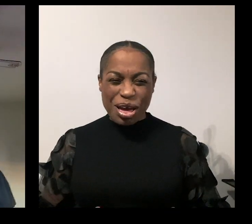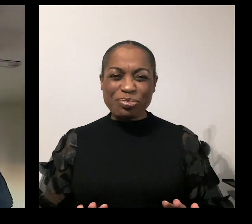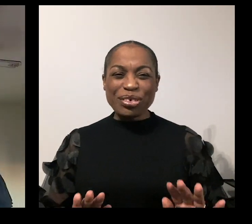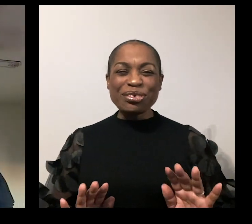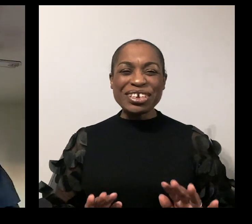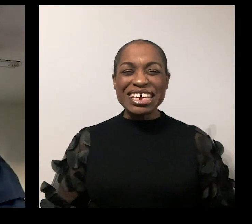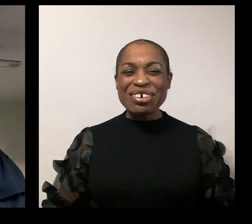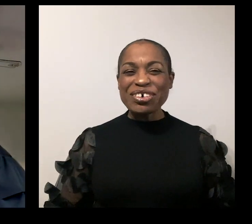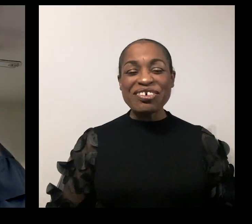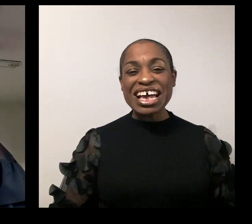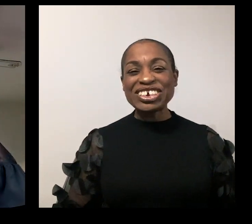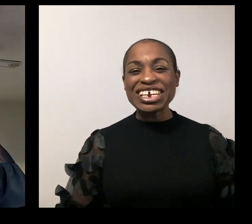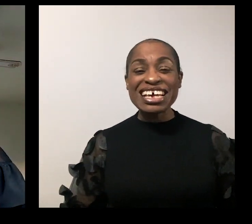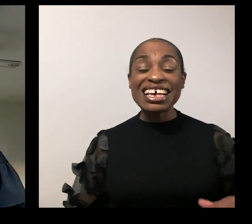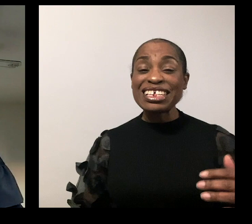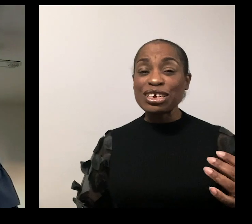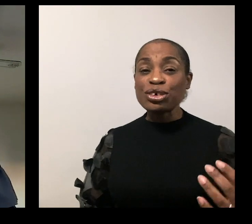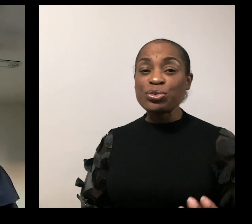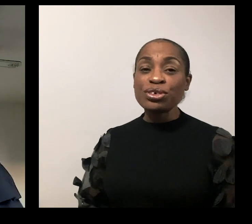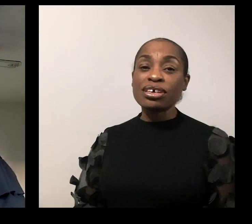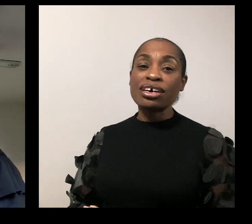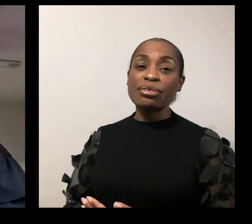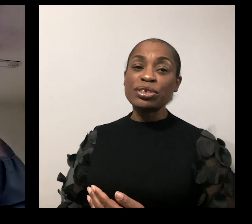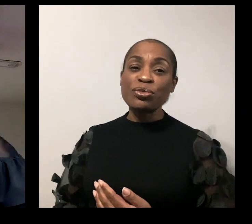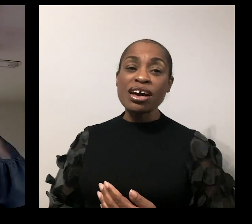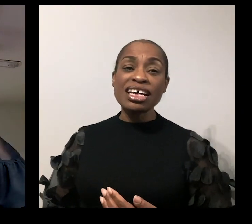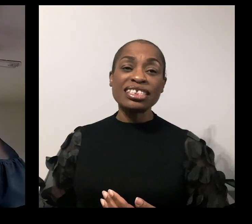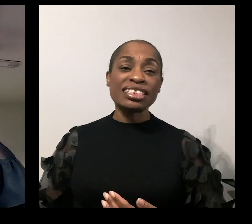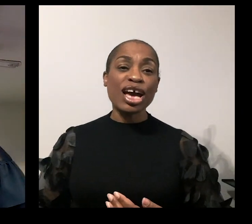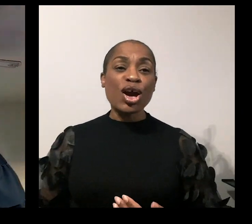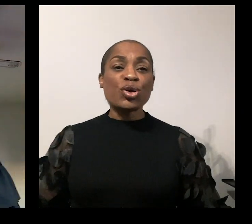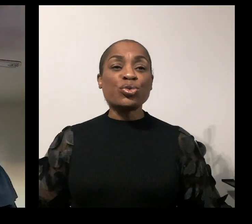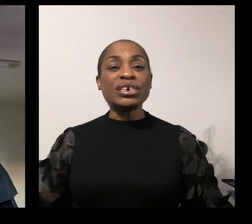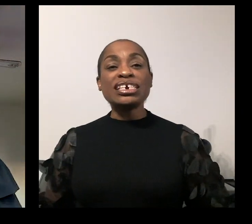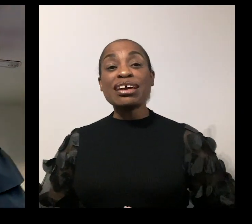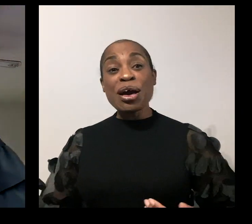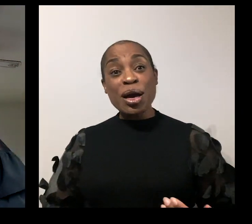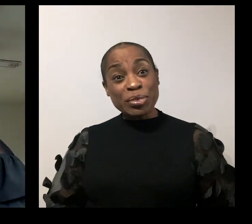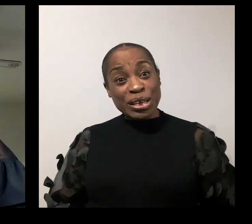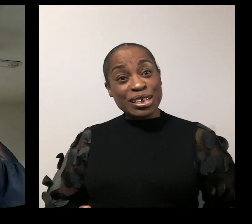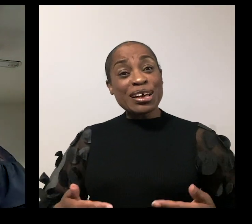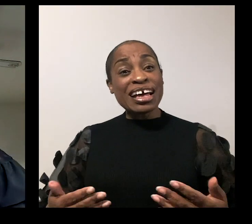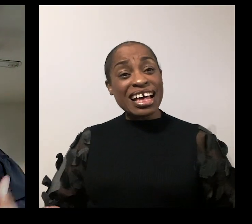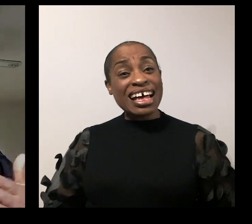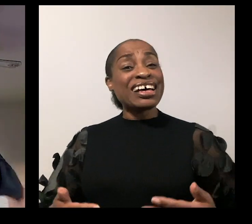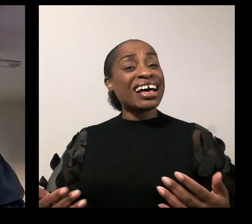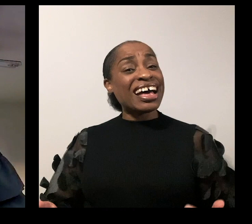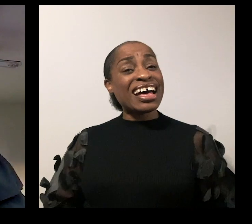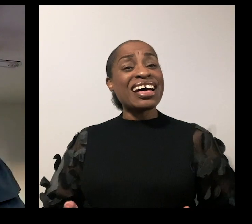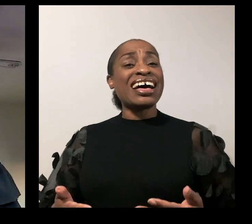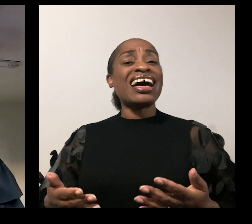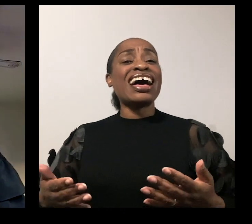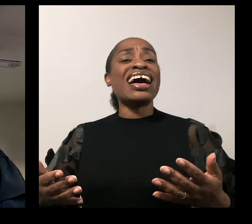grace, beauty for ashes. You come to us, we come